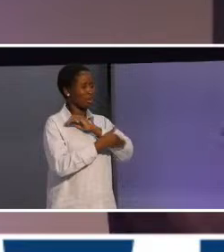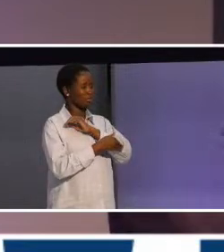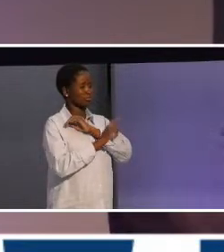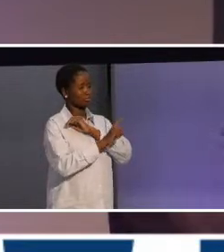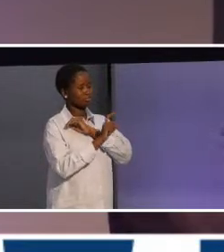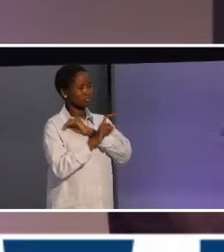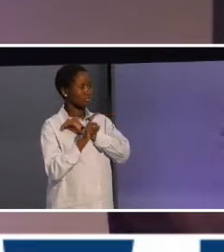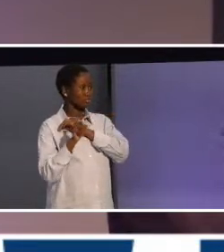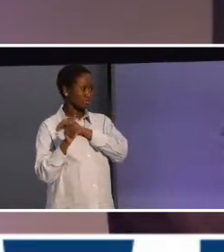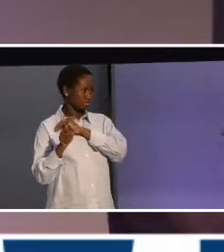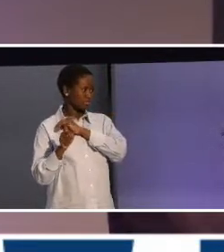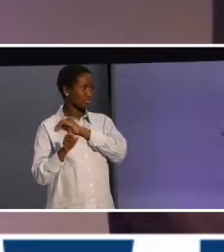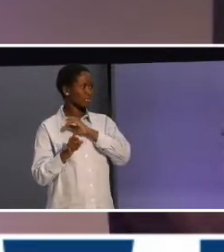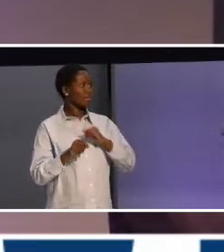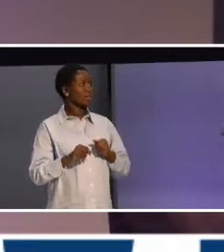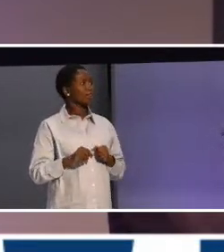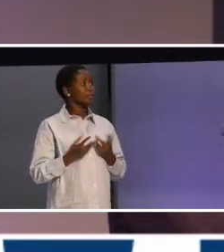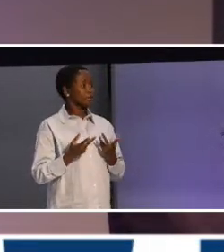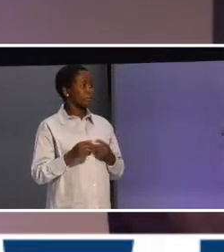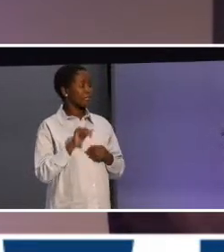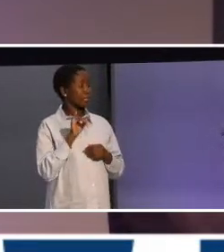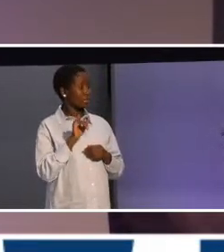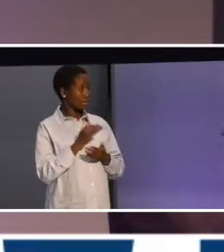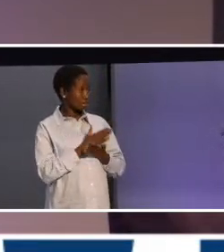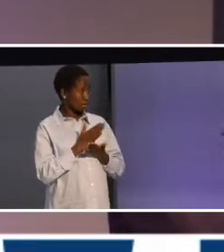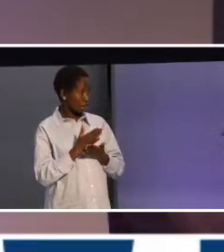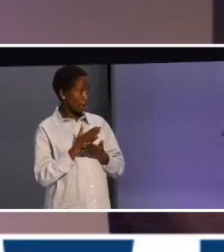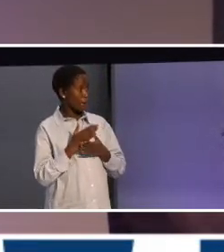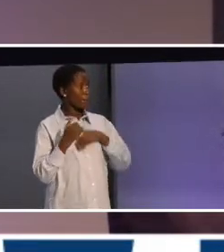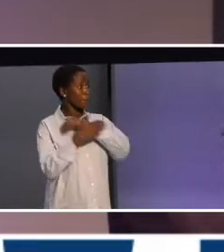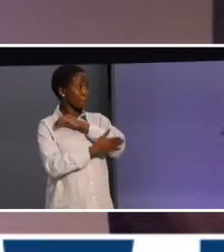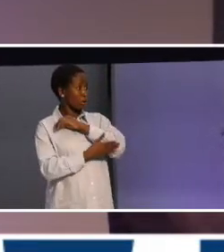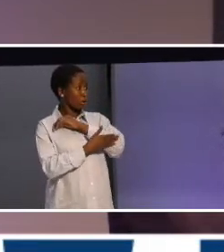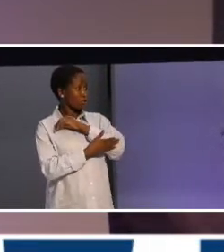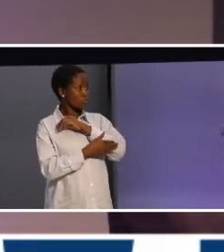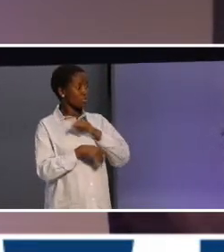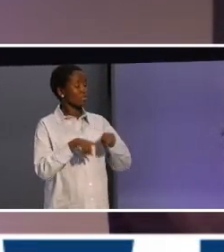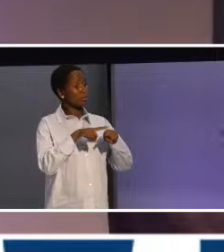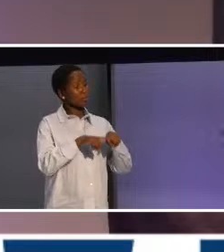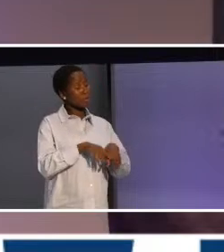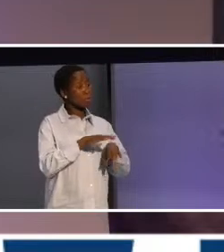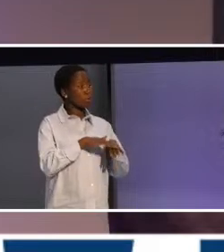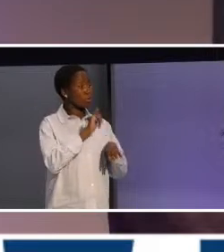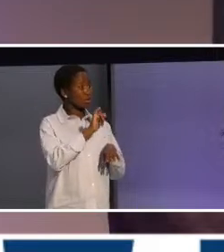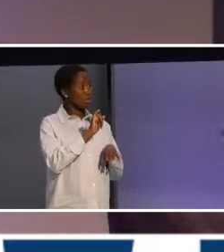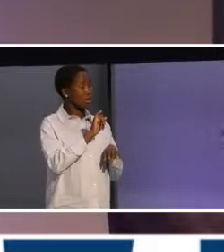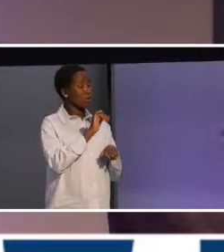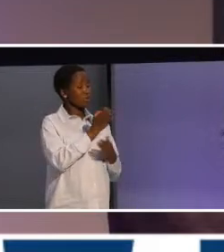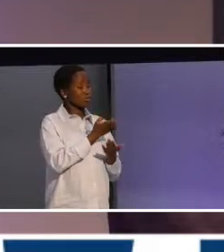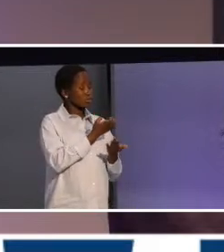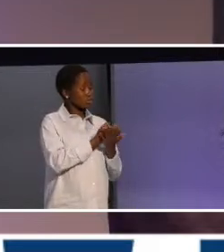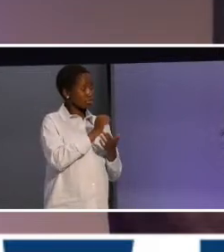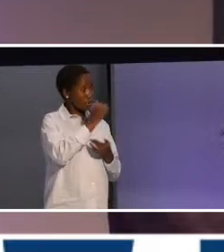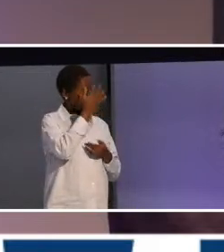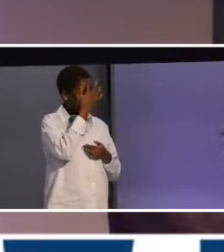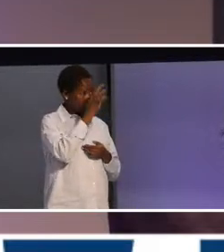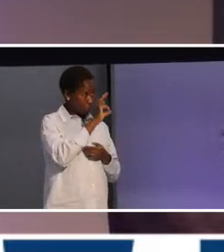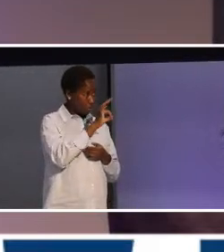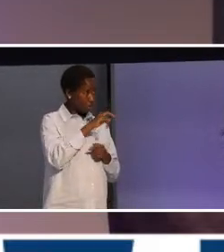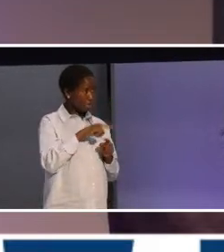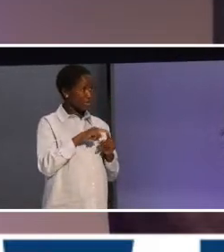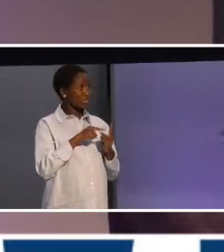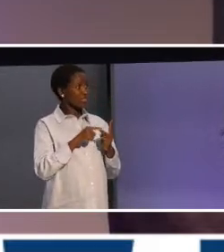countries possess varying degrees of autonomy from government, expense of remit and powers. Notwithstanding the